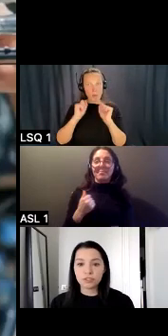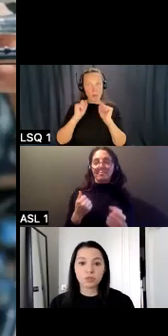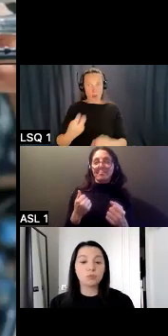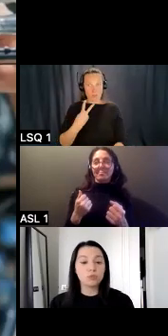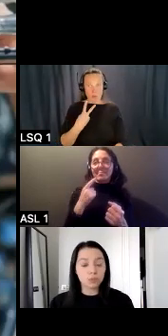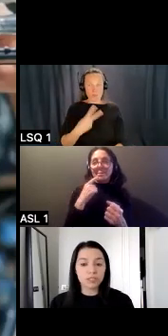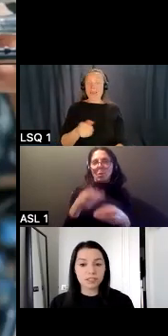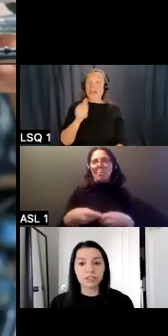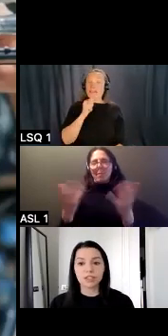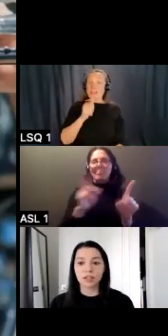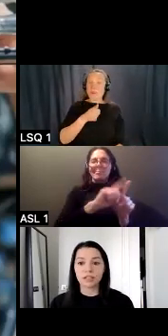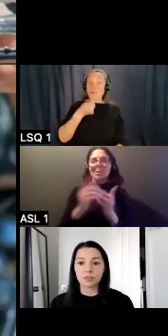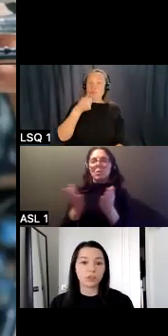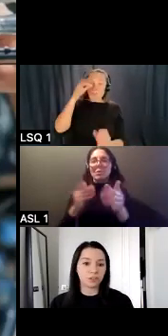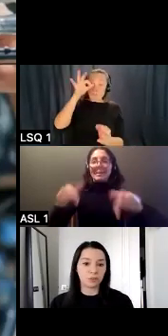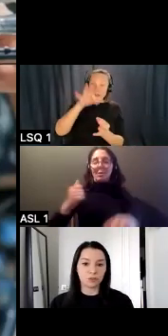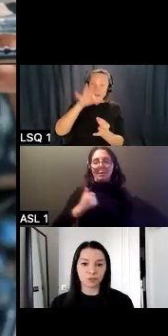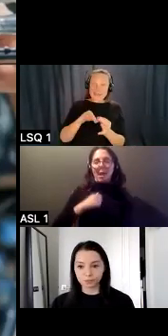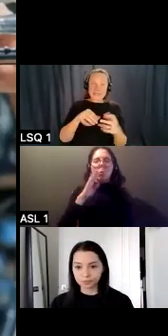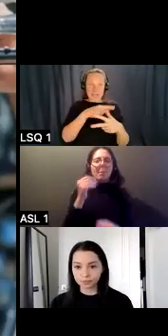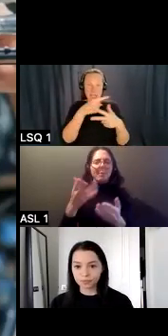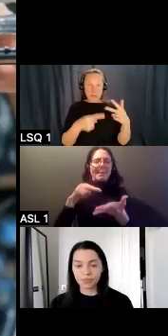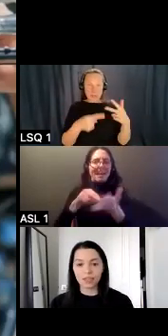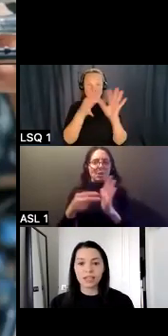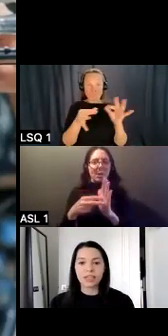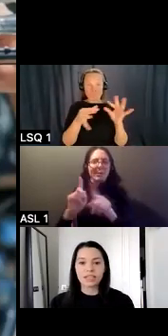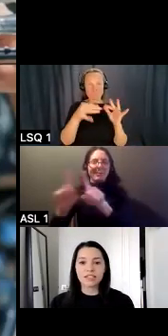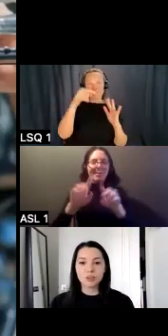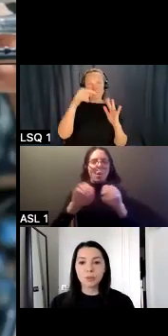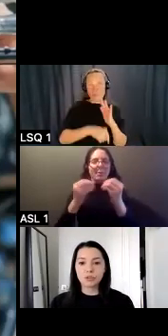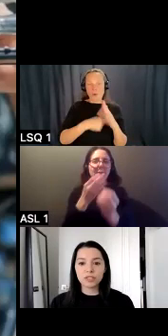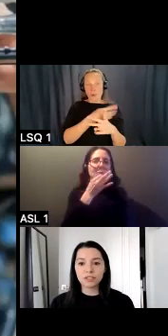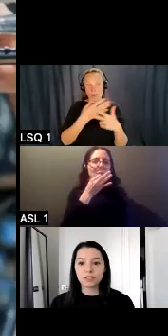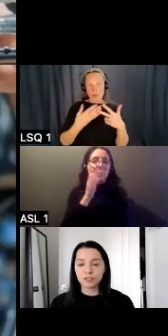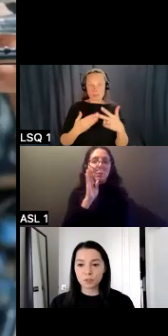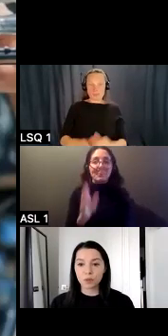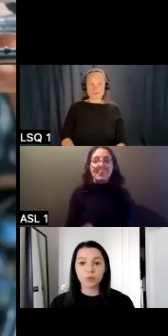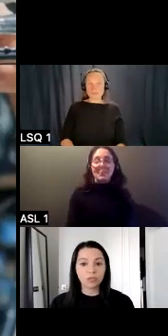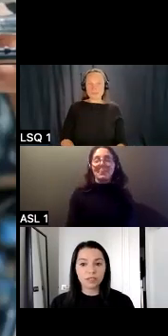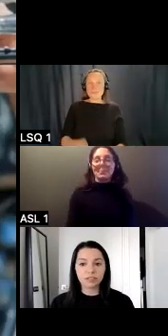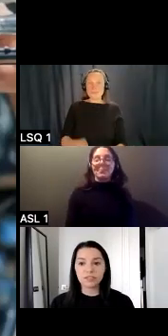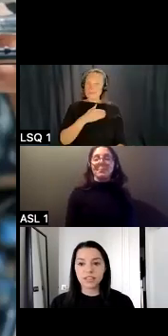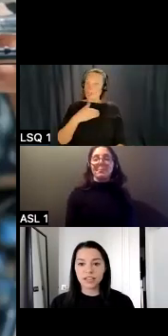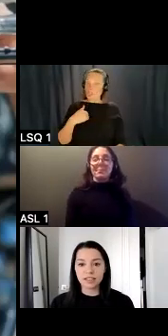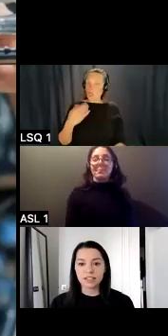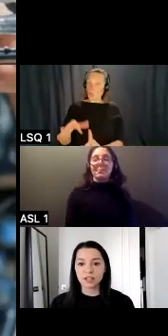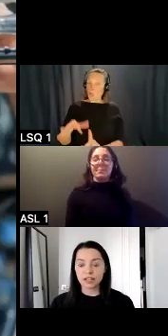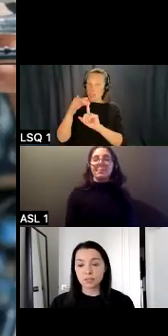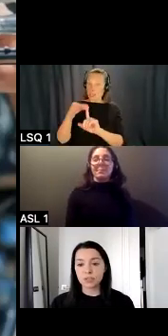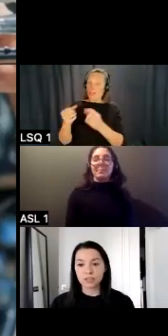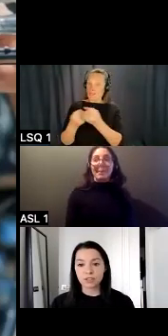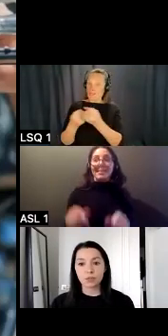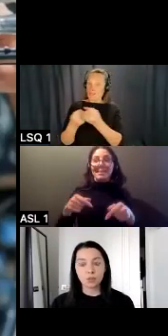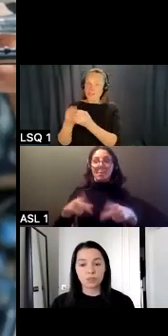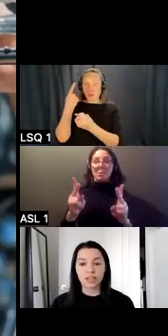services in Canada. We will give a definition of these organizations in a few moments. This opportunity that is unique